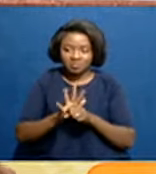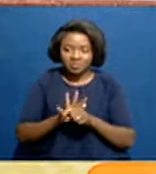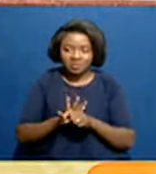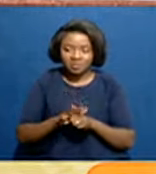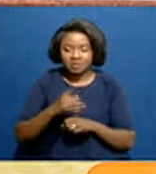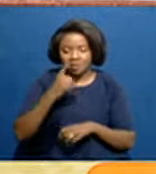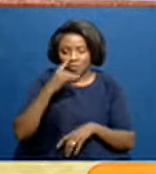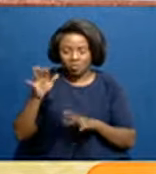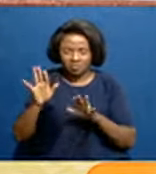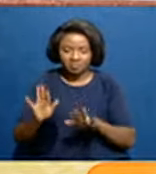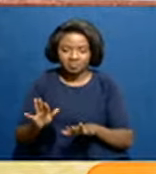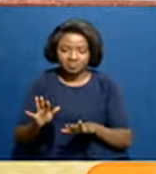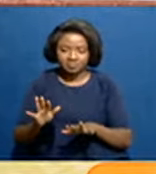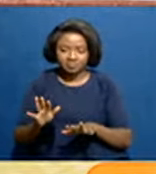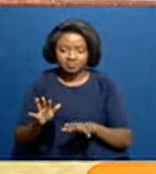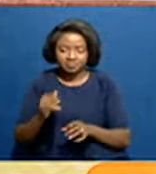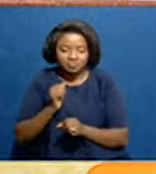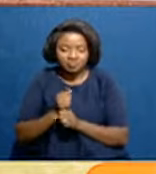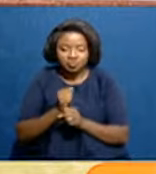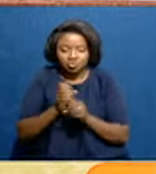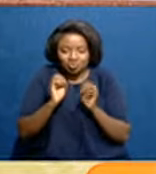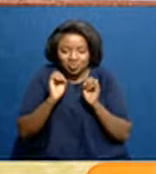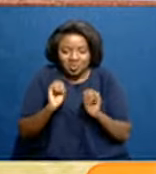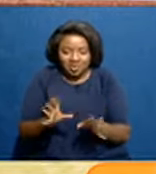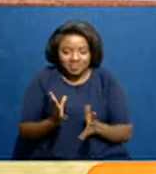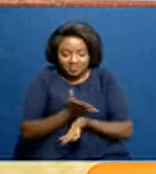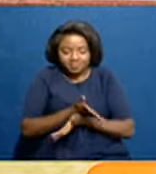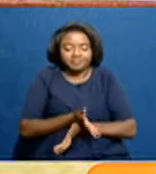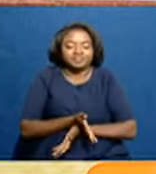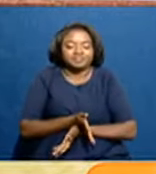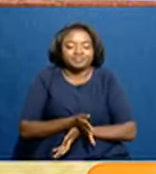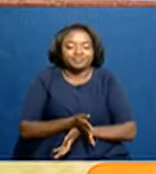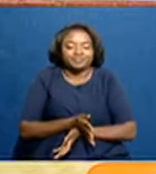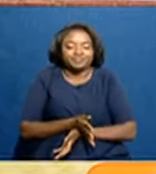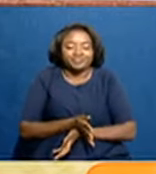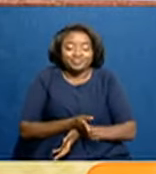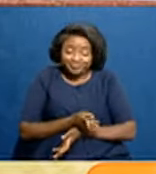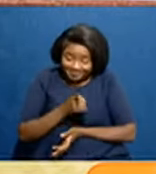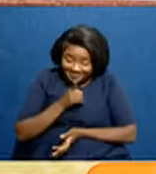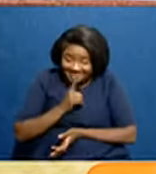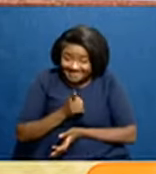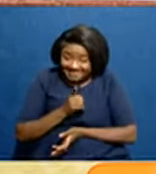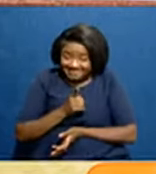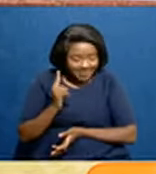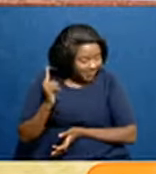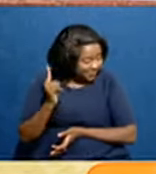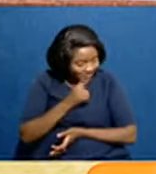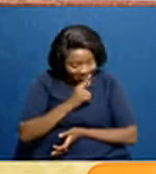disturb me. Mm. The do nothing is dangerous. And why is it dangerous, Jeff?